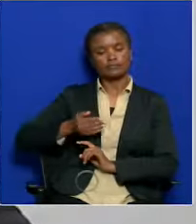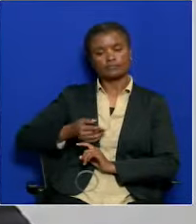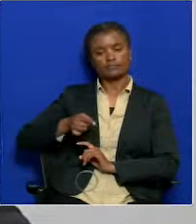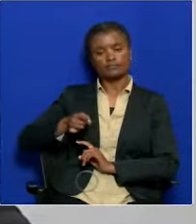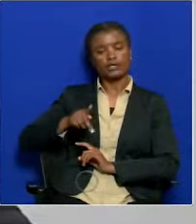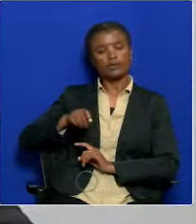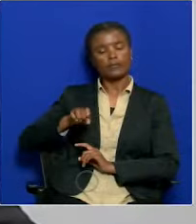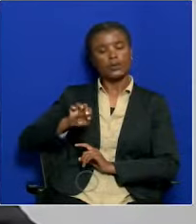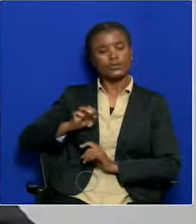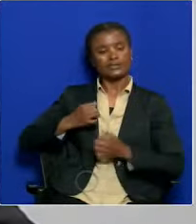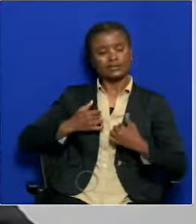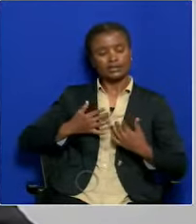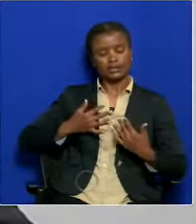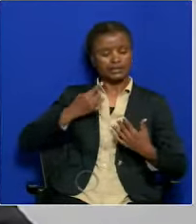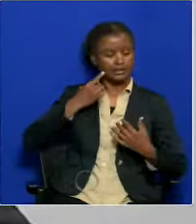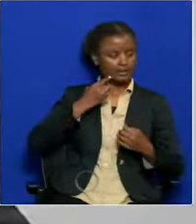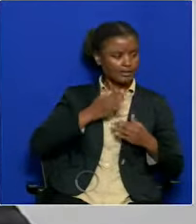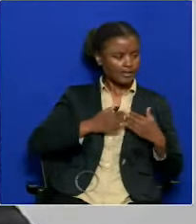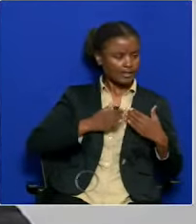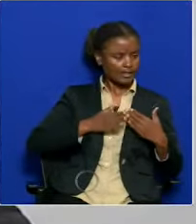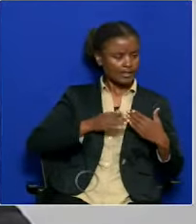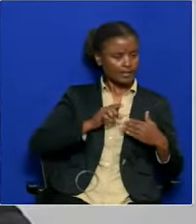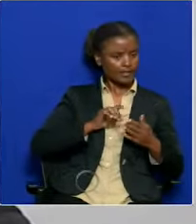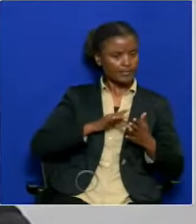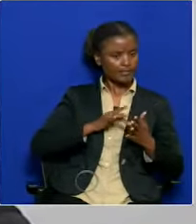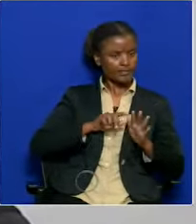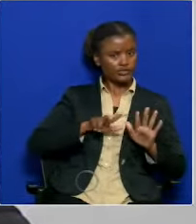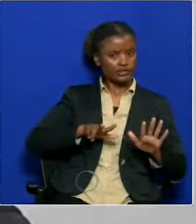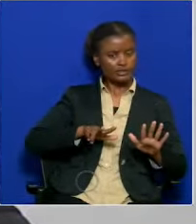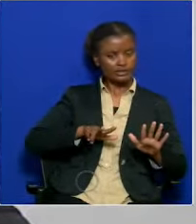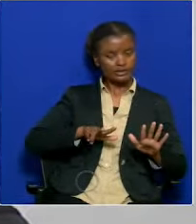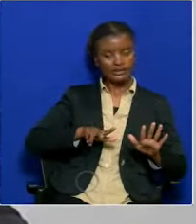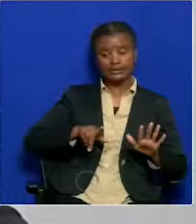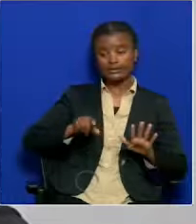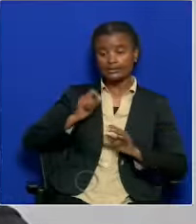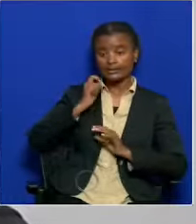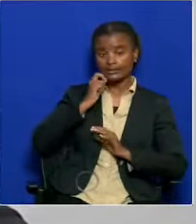8, where it says Mr. Matlala.